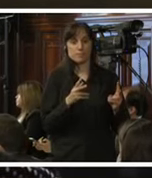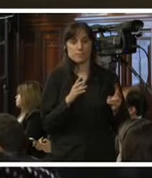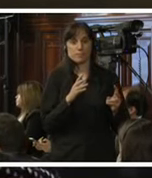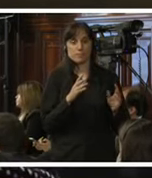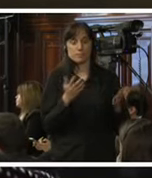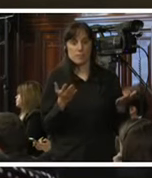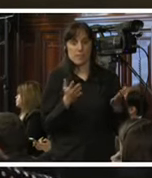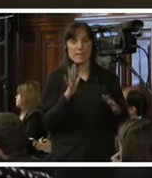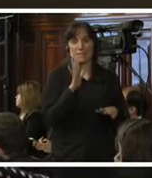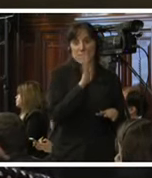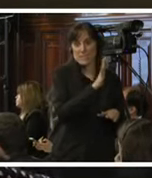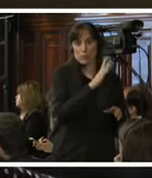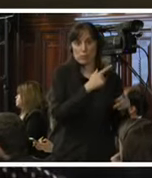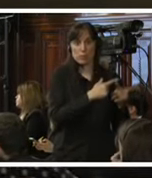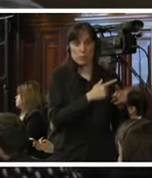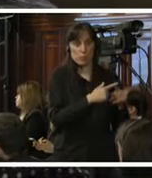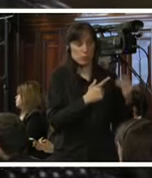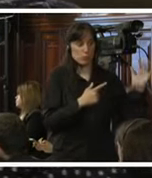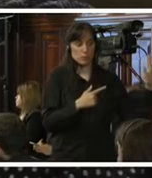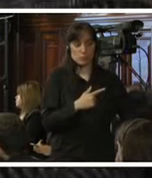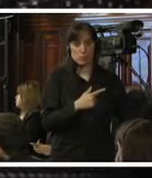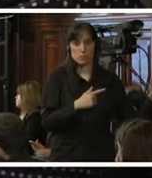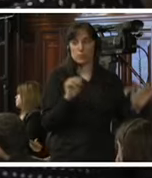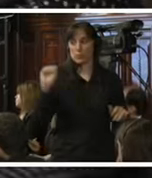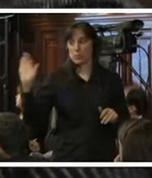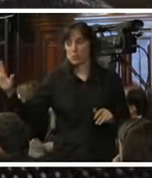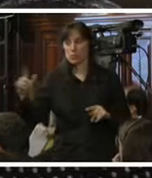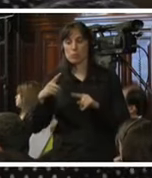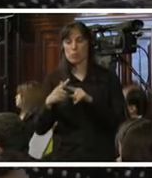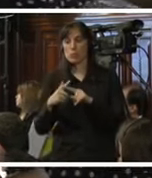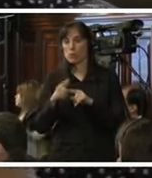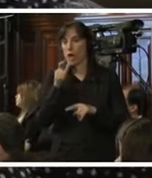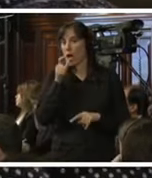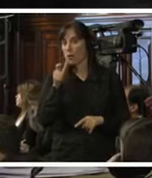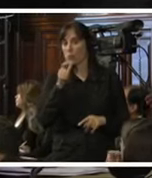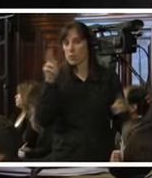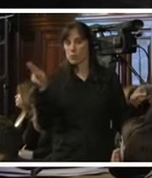us concluding statements. Thank you. Thank you. We start.